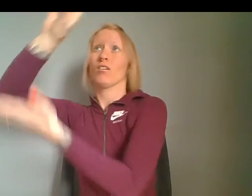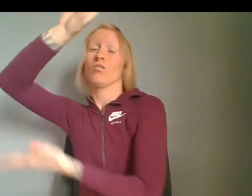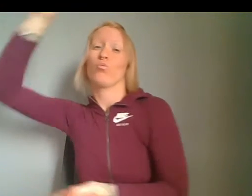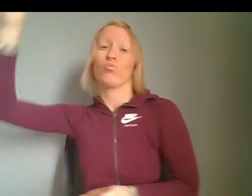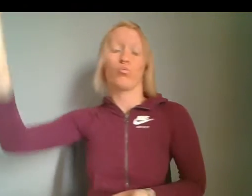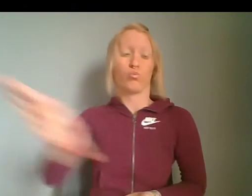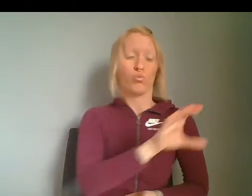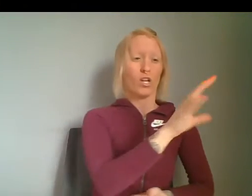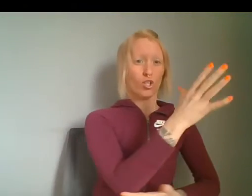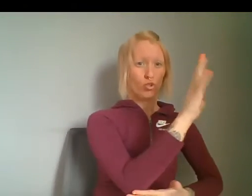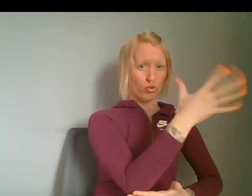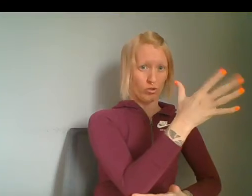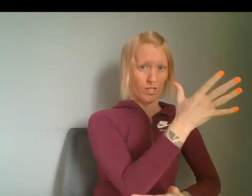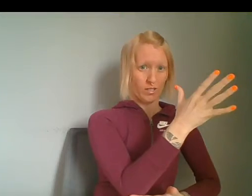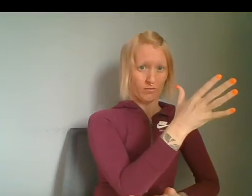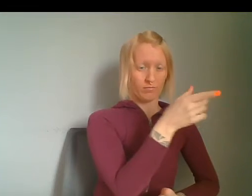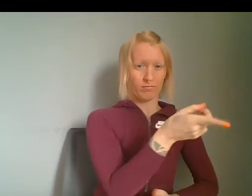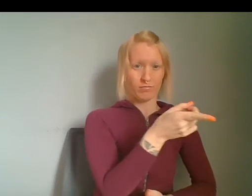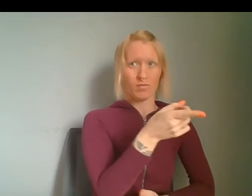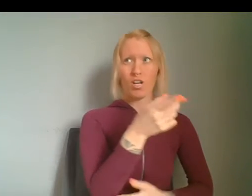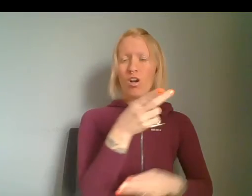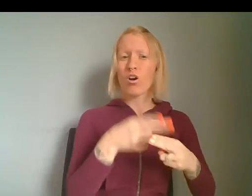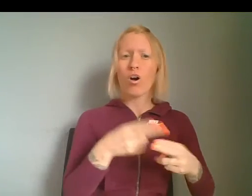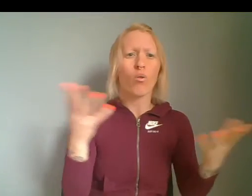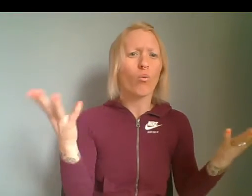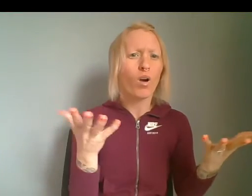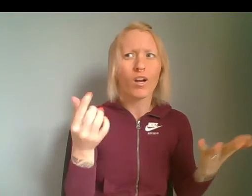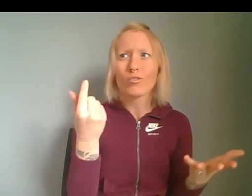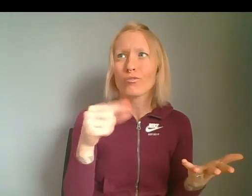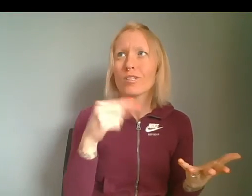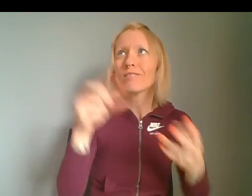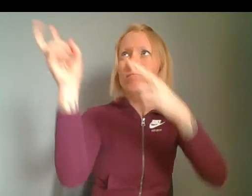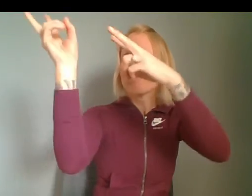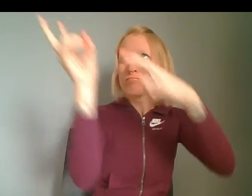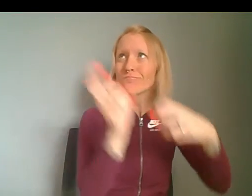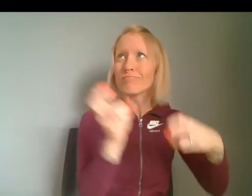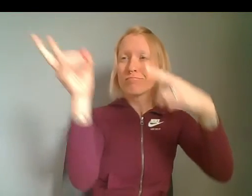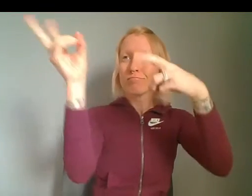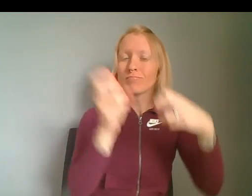green plant that can soak up energy? What is it called in the lab? It's